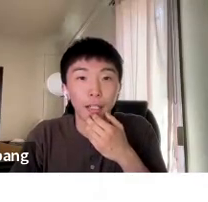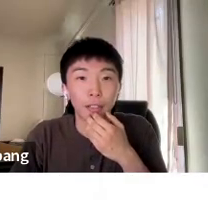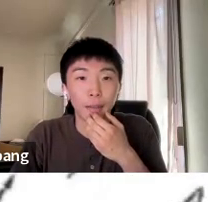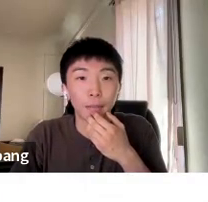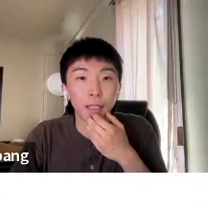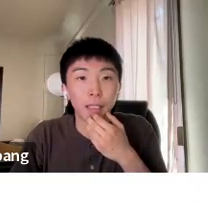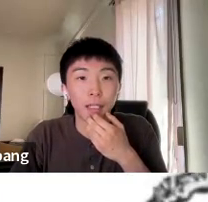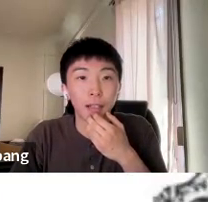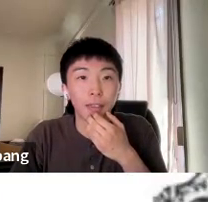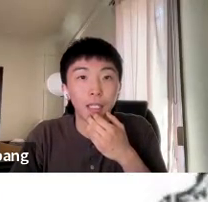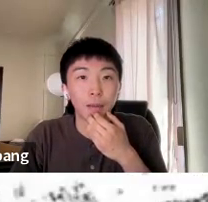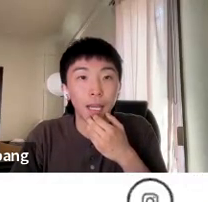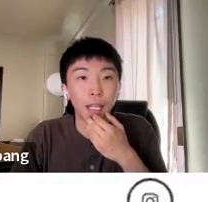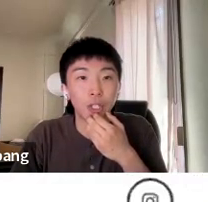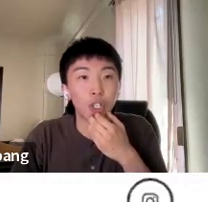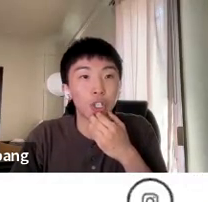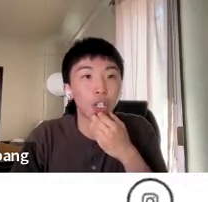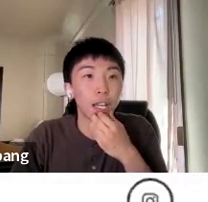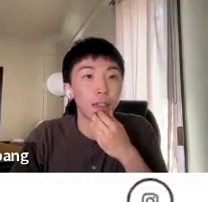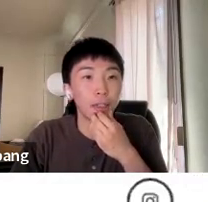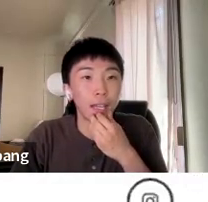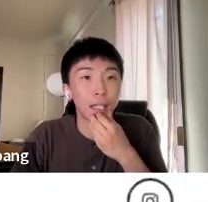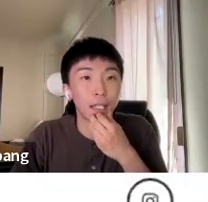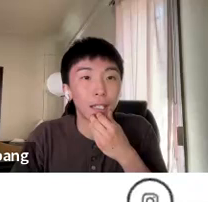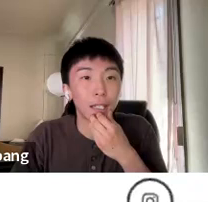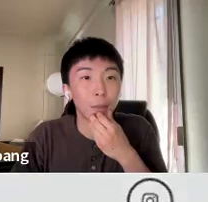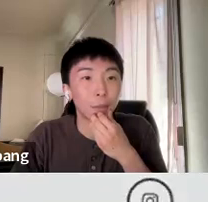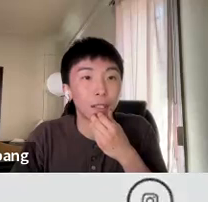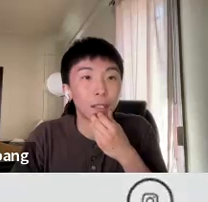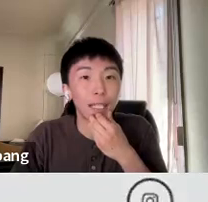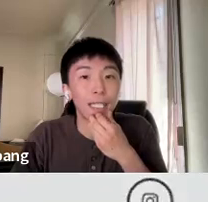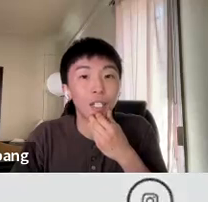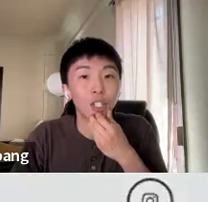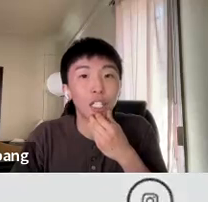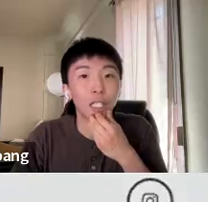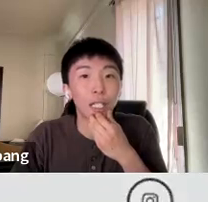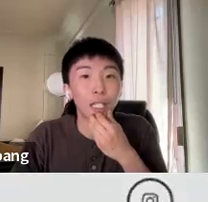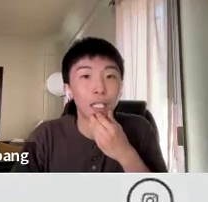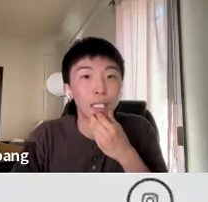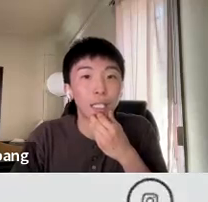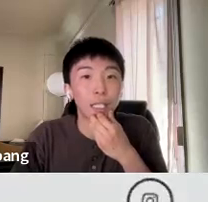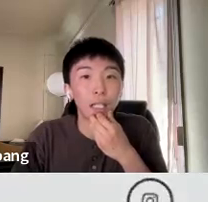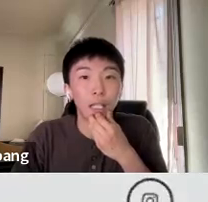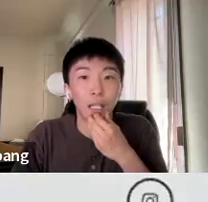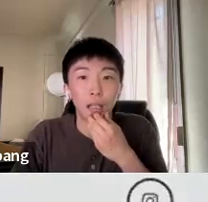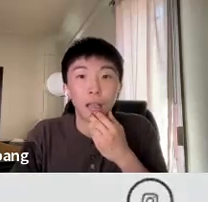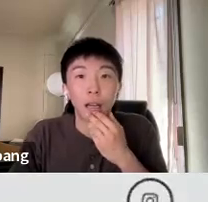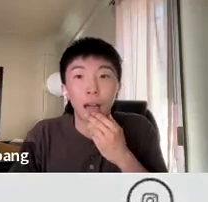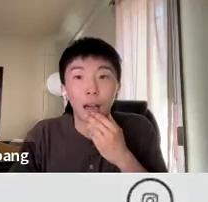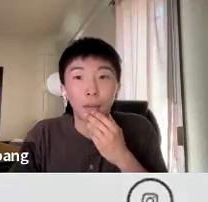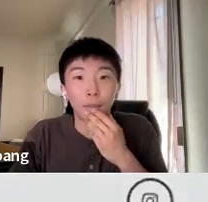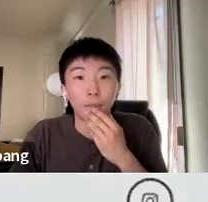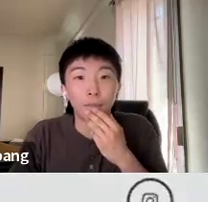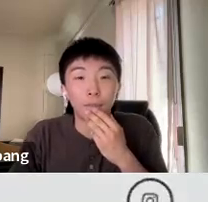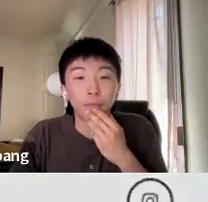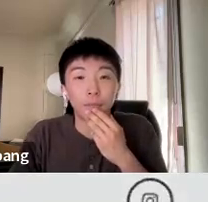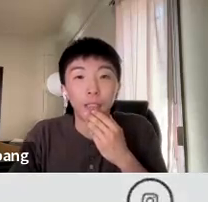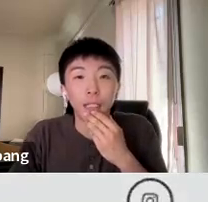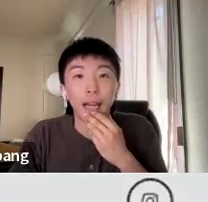few diagrams on this page, and then the next section is,